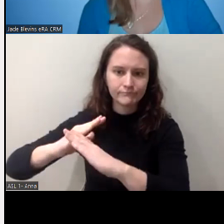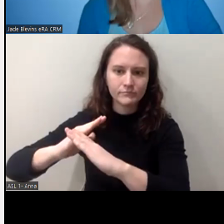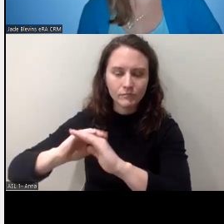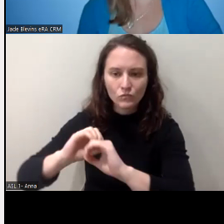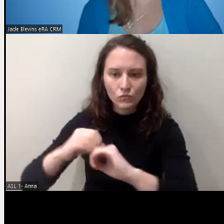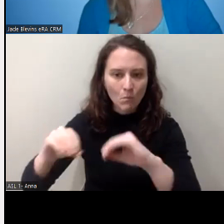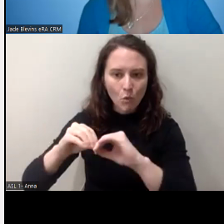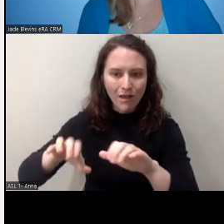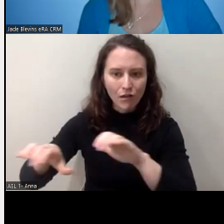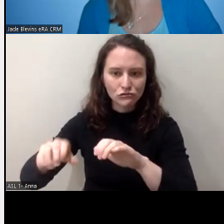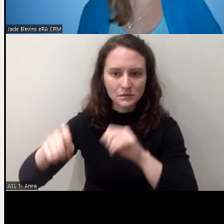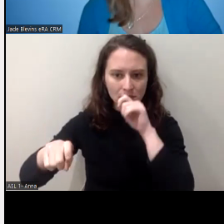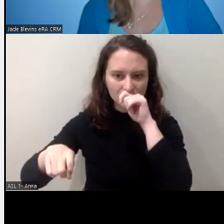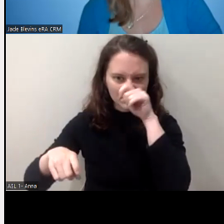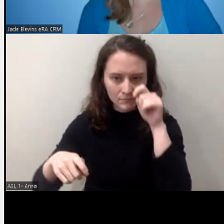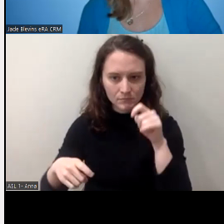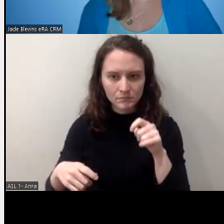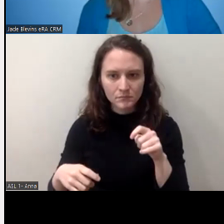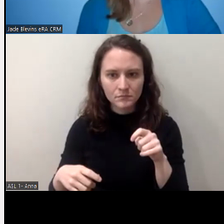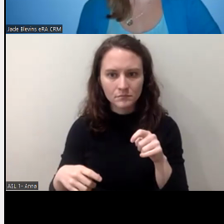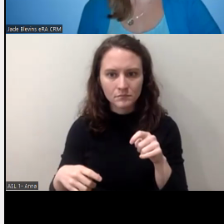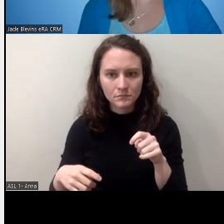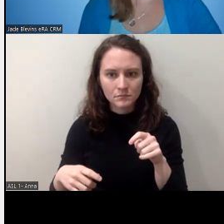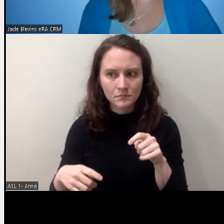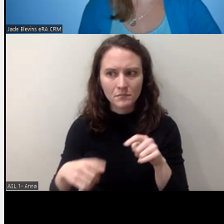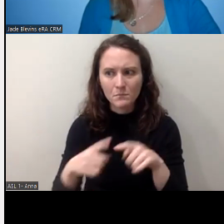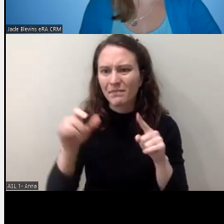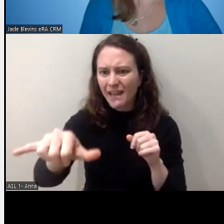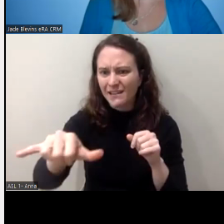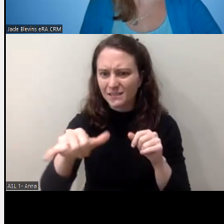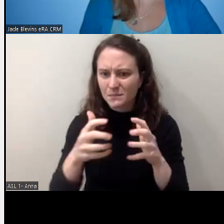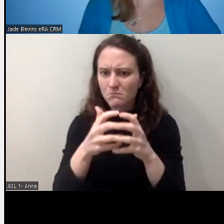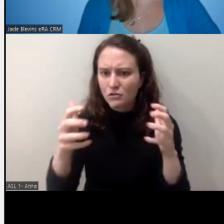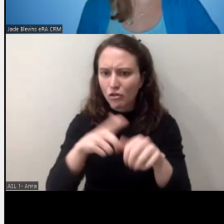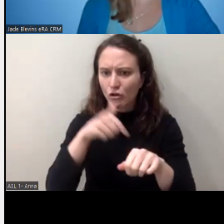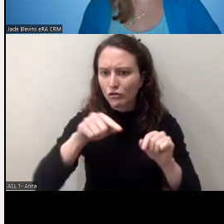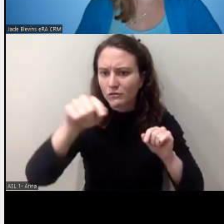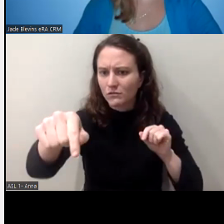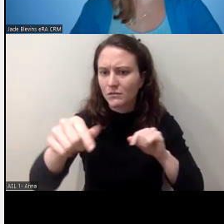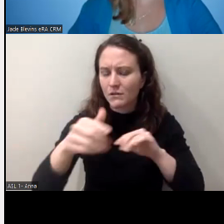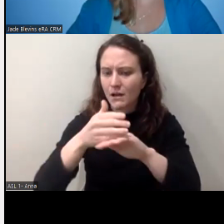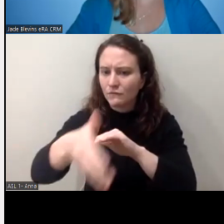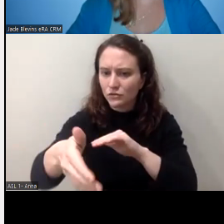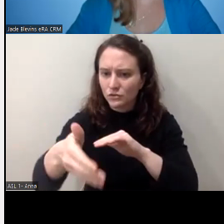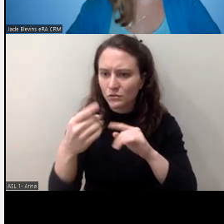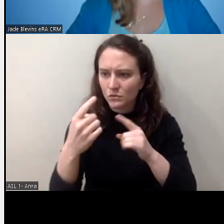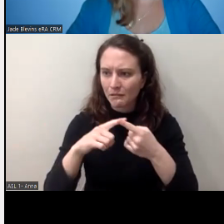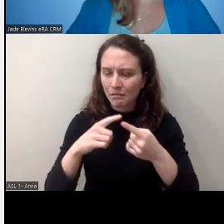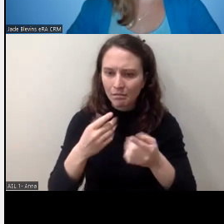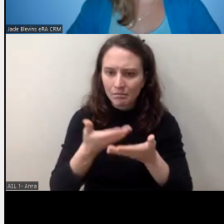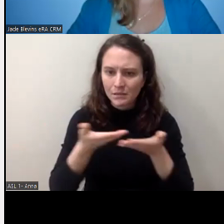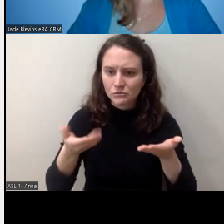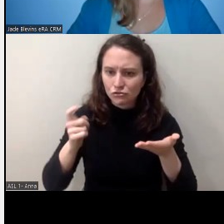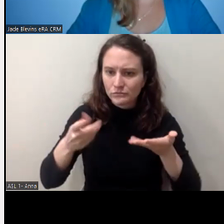But that's this significantly long time after things should have been done.